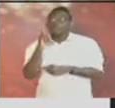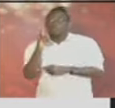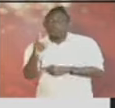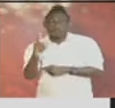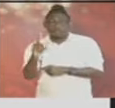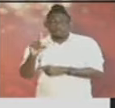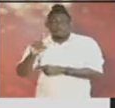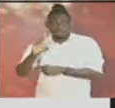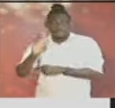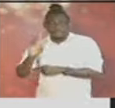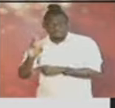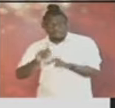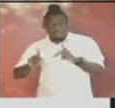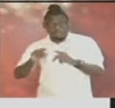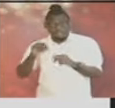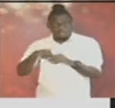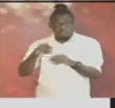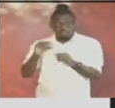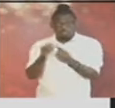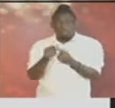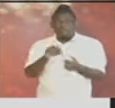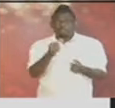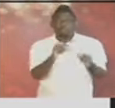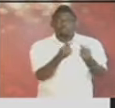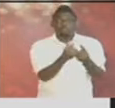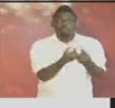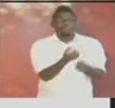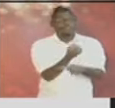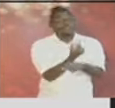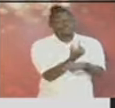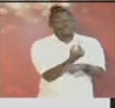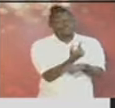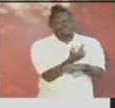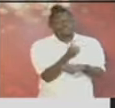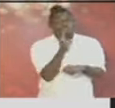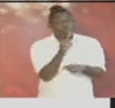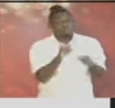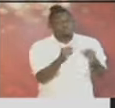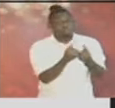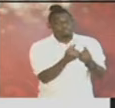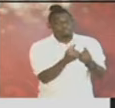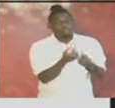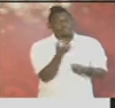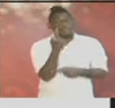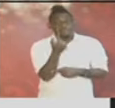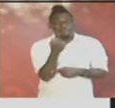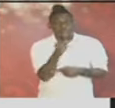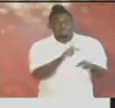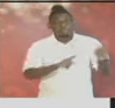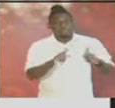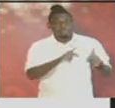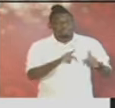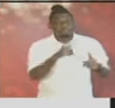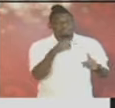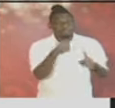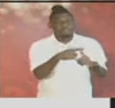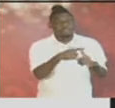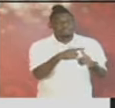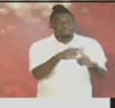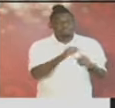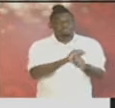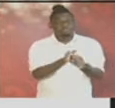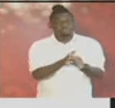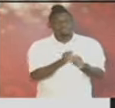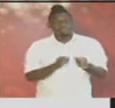cases, and 1 had 11 cases. So in one cluster alone, we identified 11 cases. So let's look at it a little bit differently